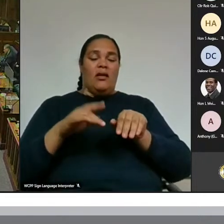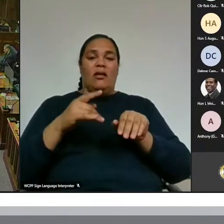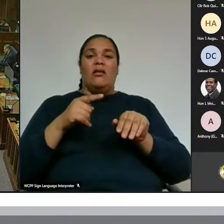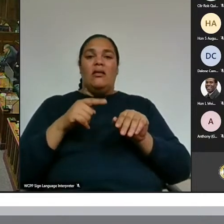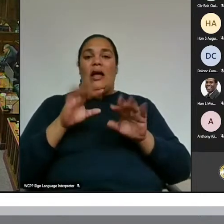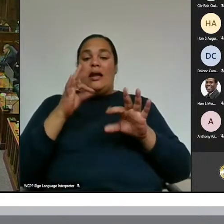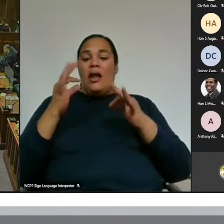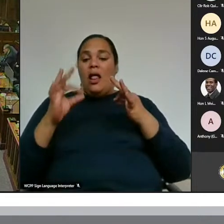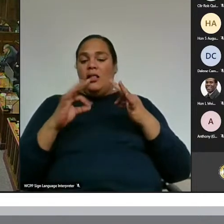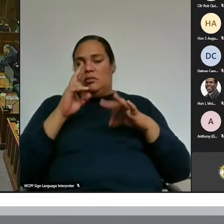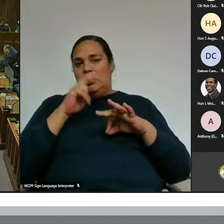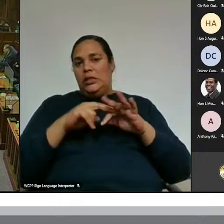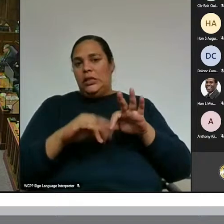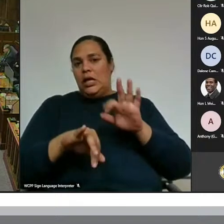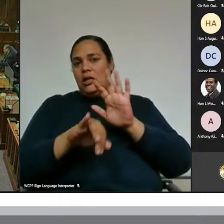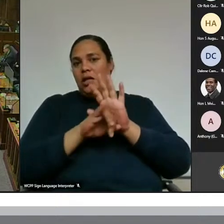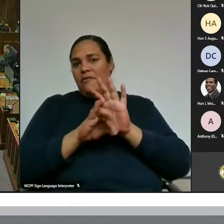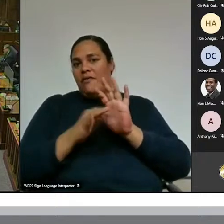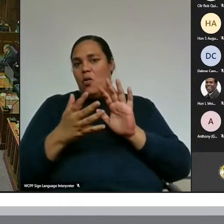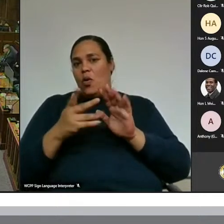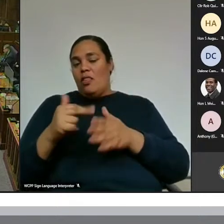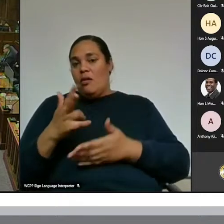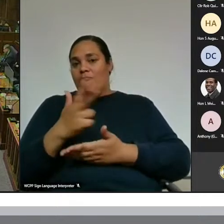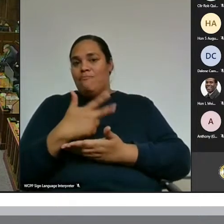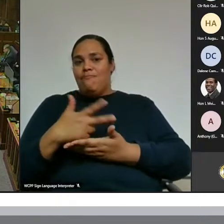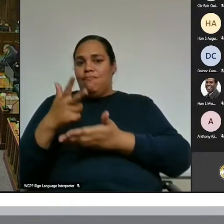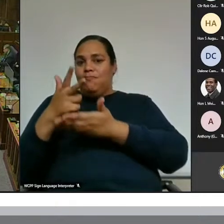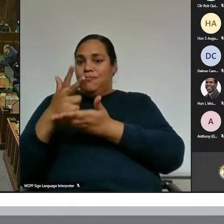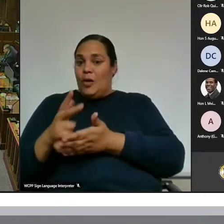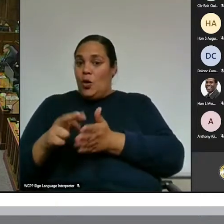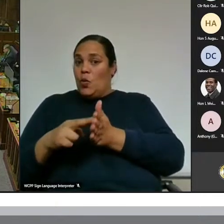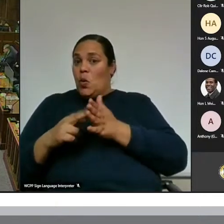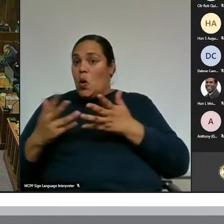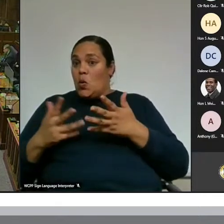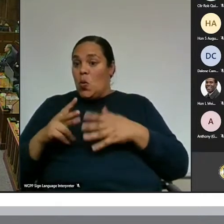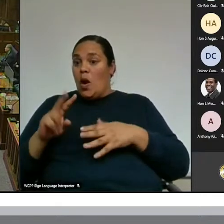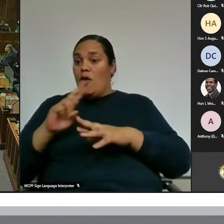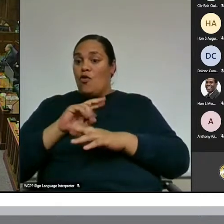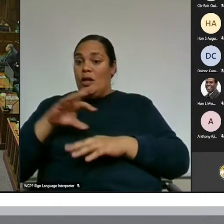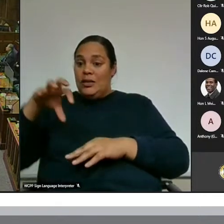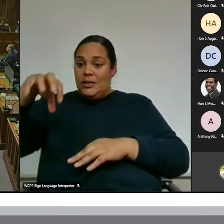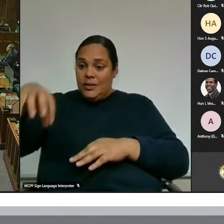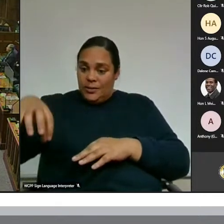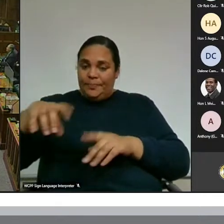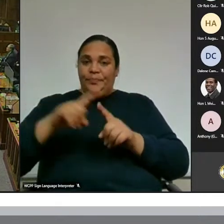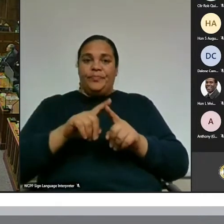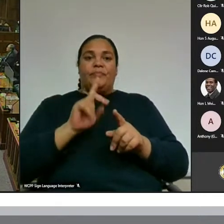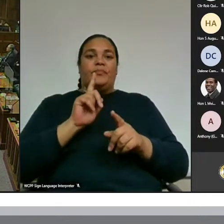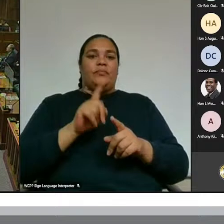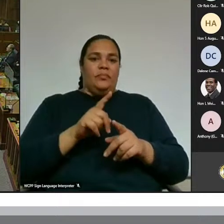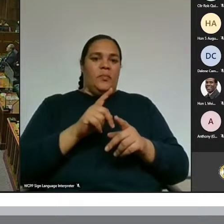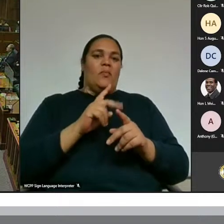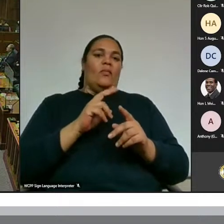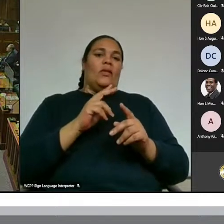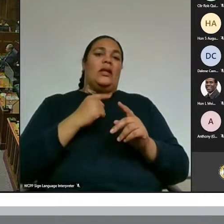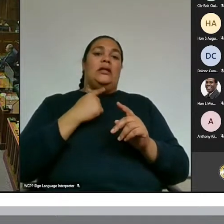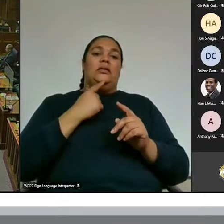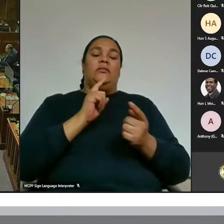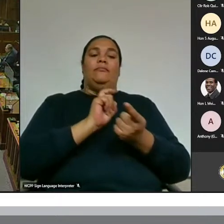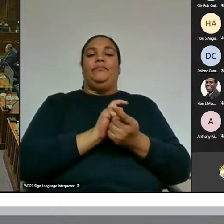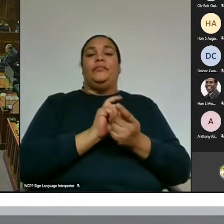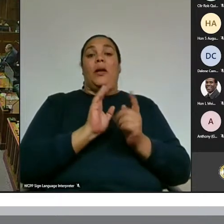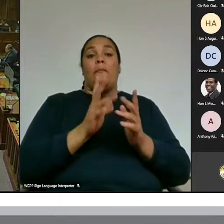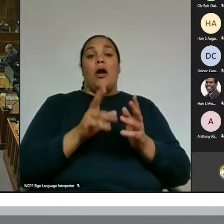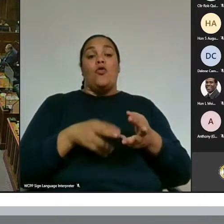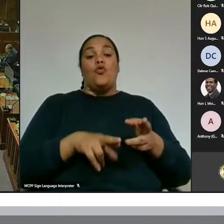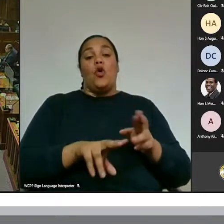we identified where a truck stop is required, and that we addressed it not only on the roads of